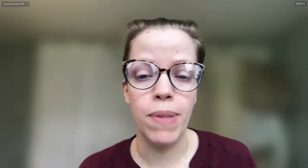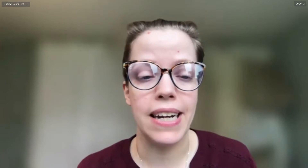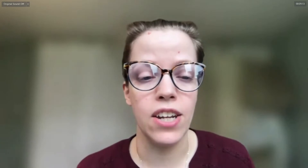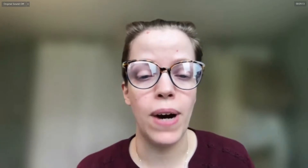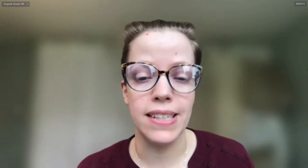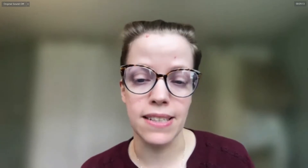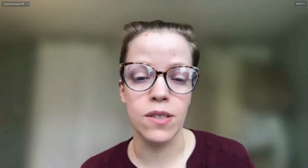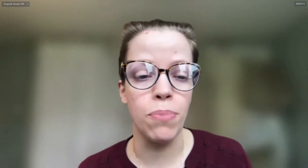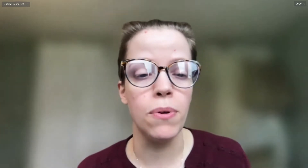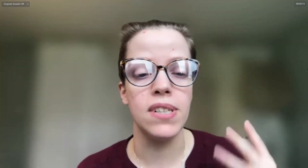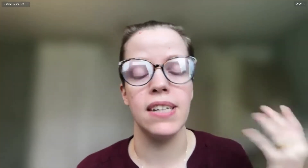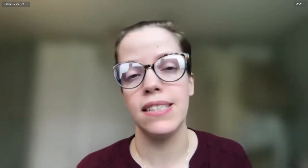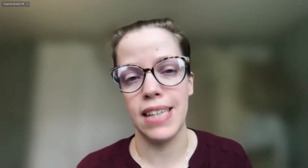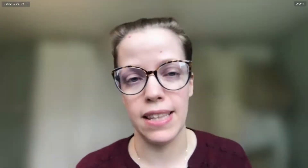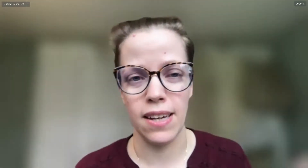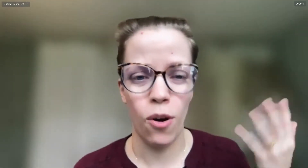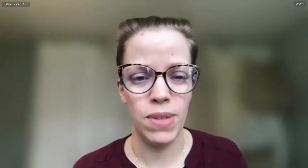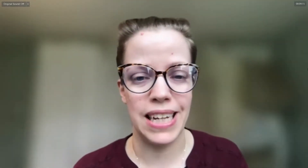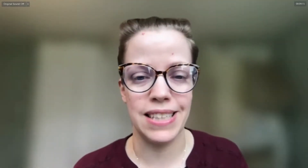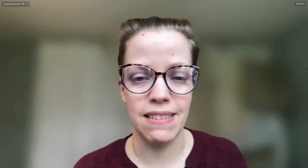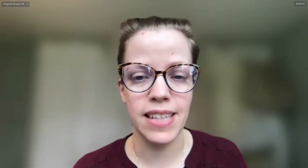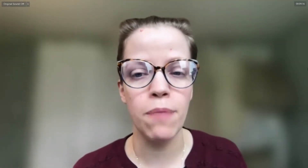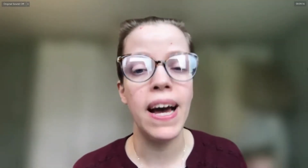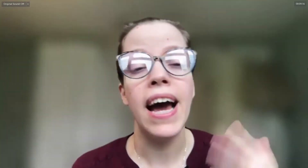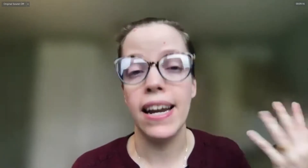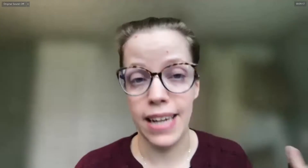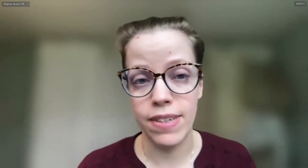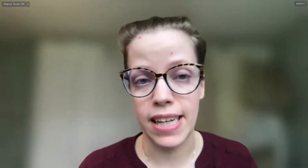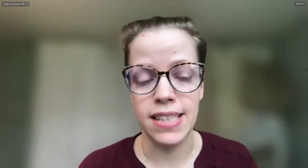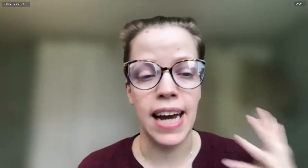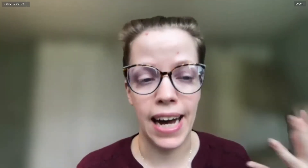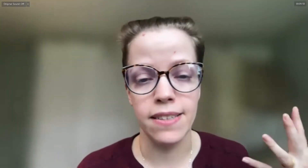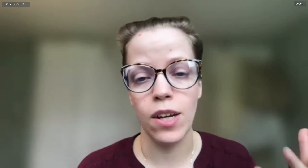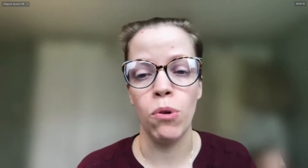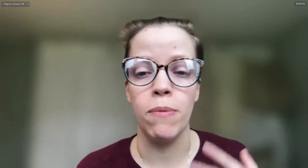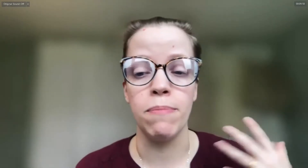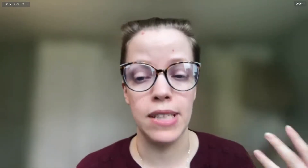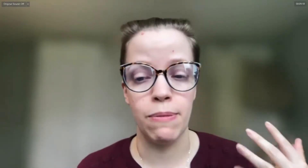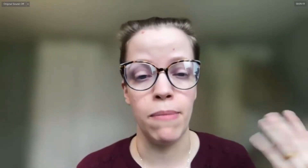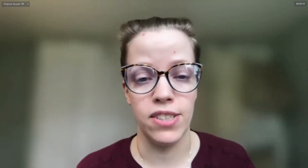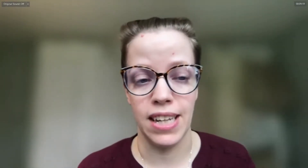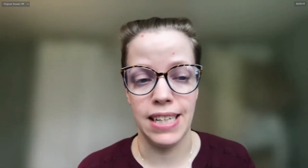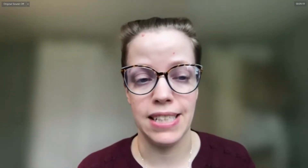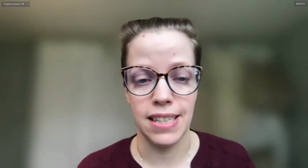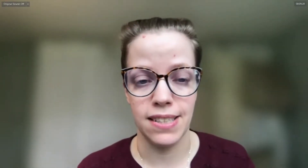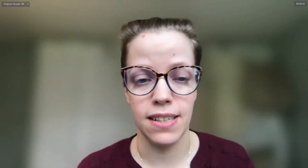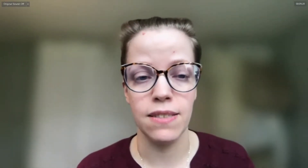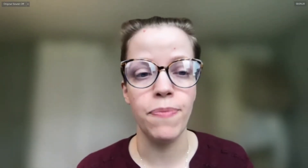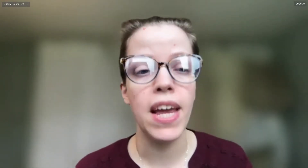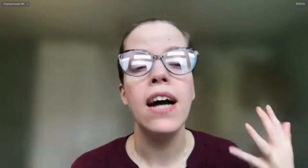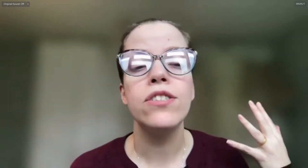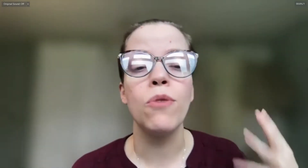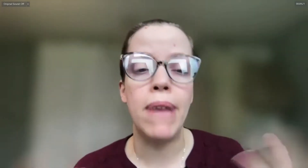role, but I knew I needed support to understand the complex landscape and navigate it as a woman with multiple marginalized